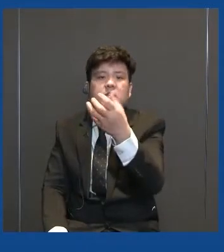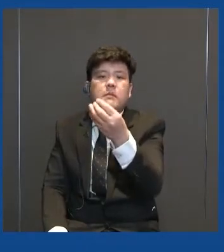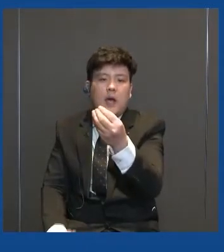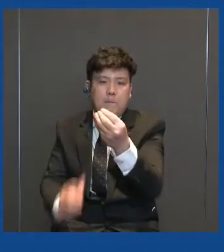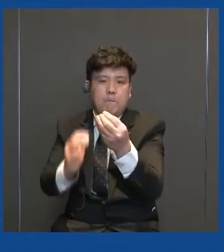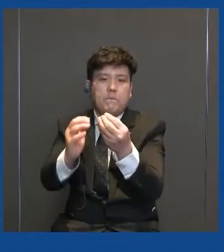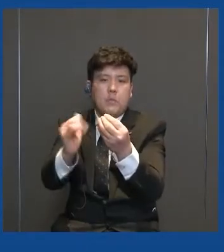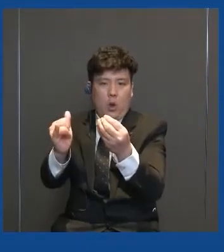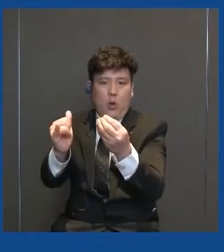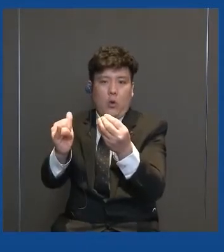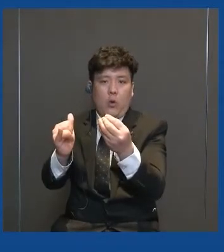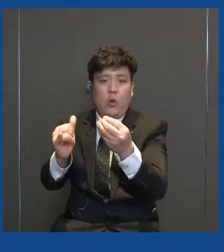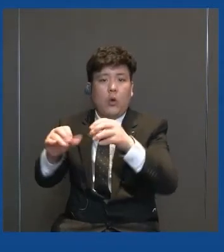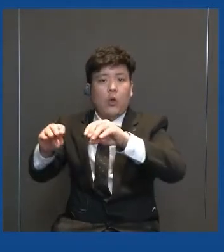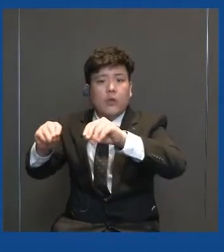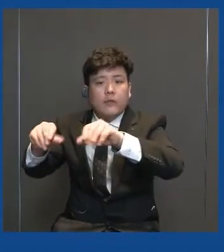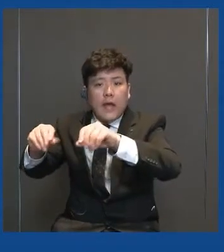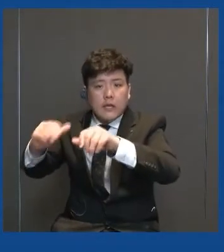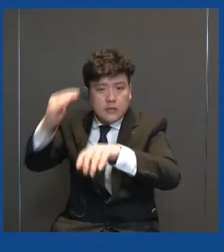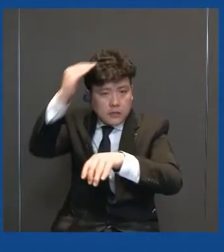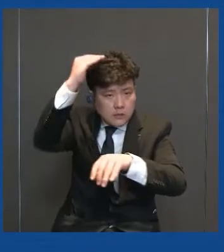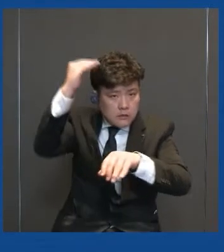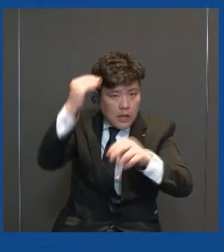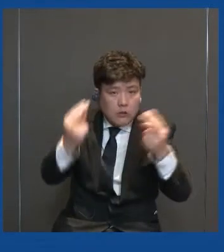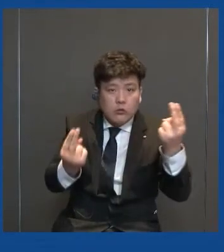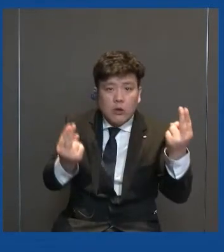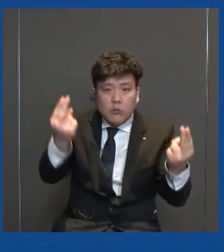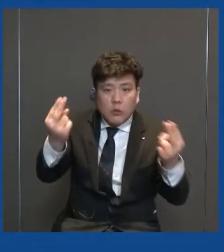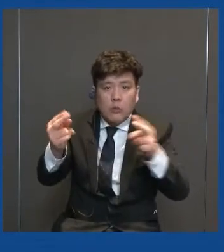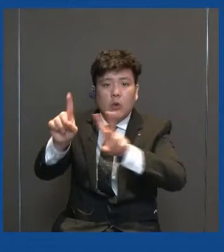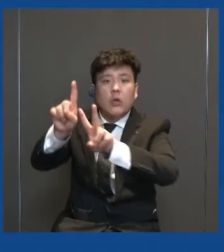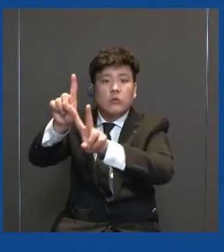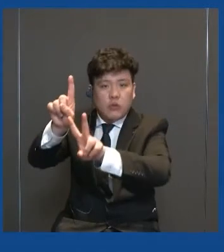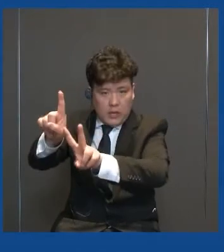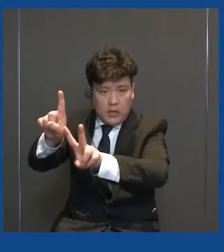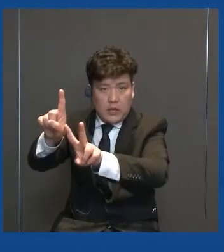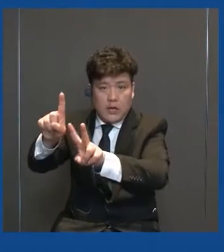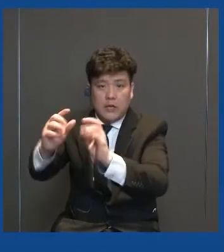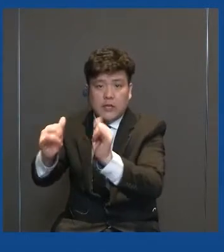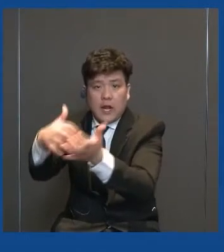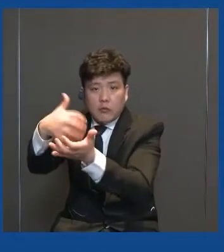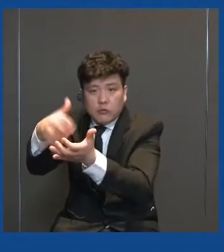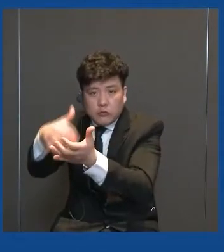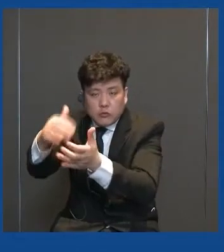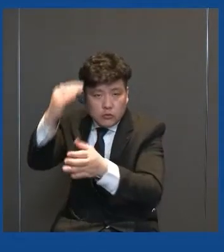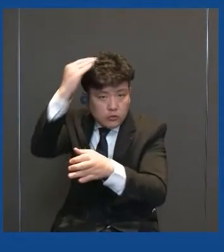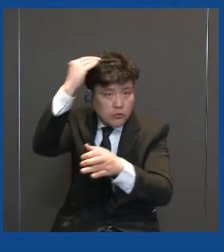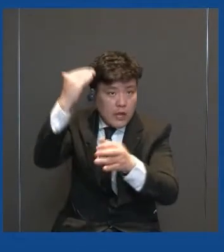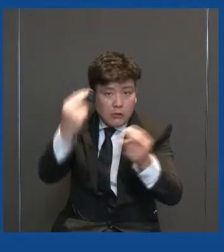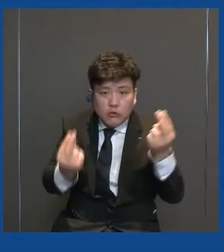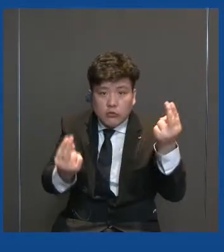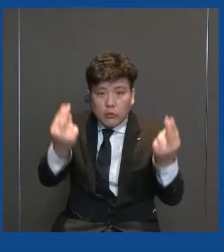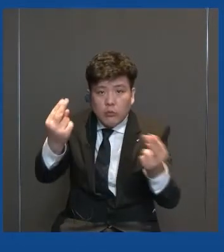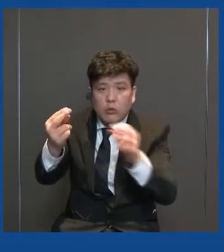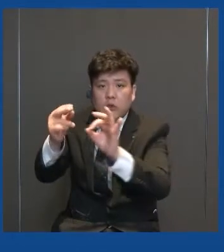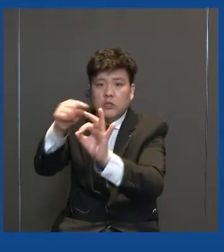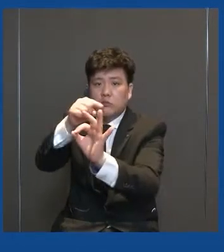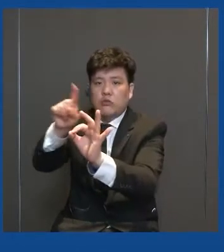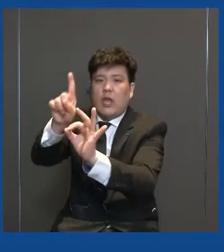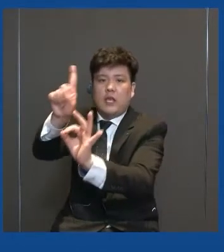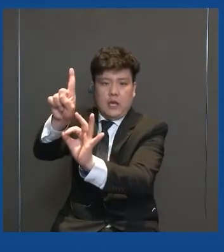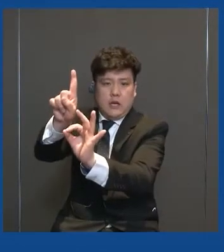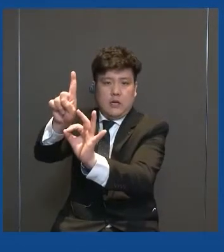about 1/10 the population of Korea. And 20%, about 20% of our